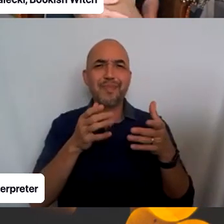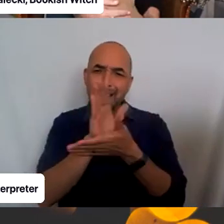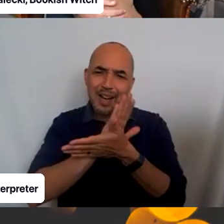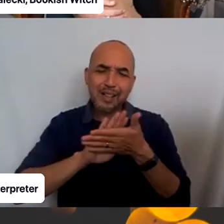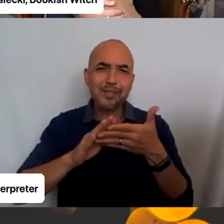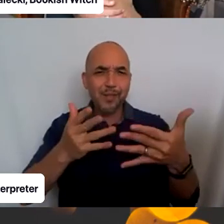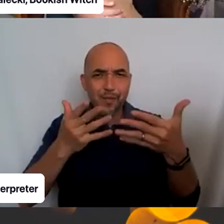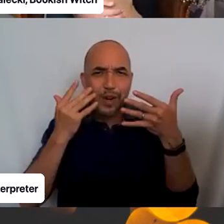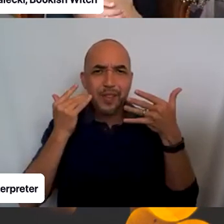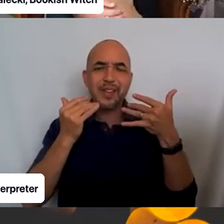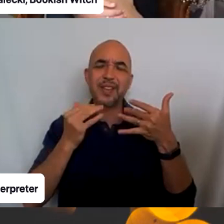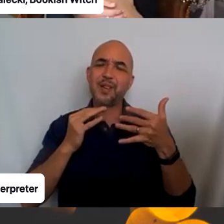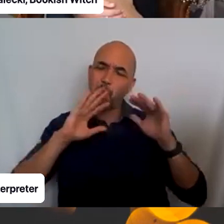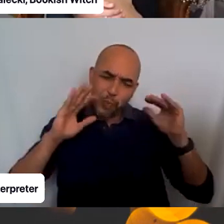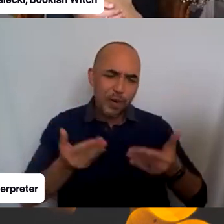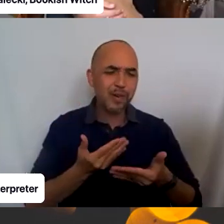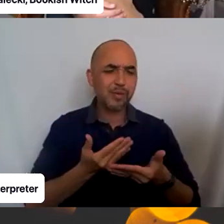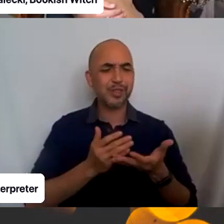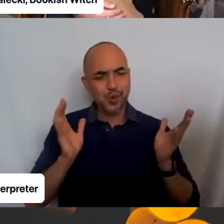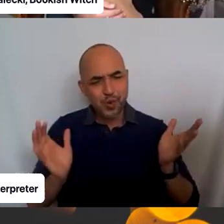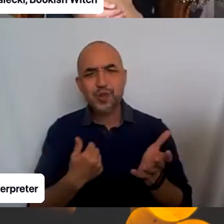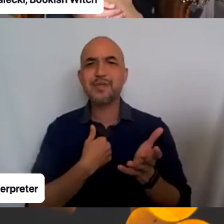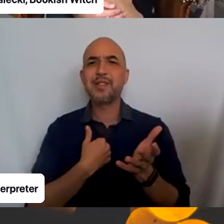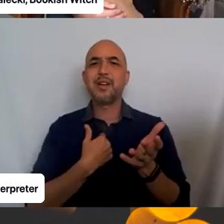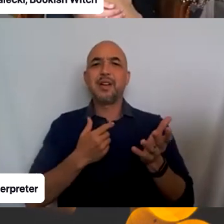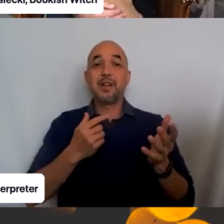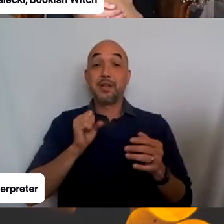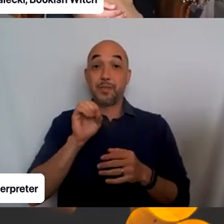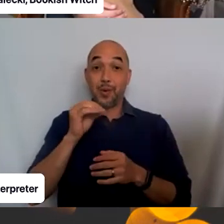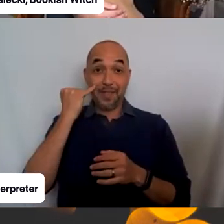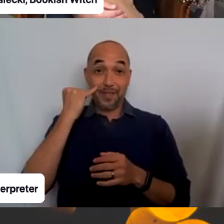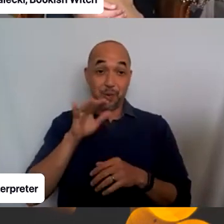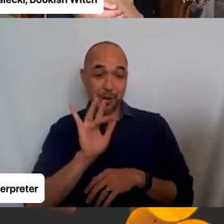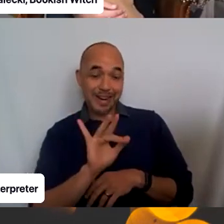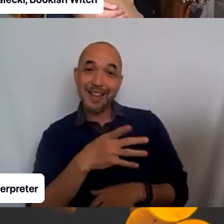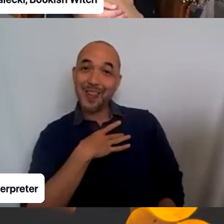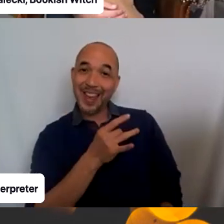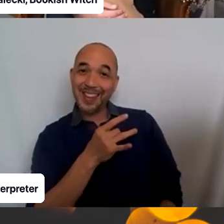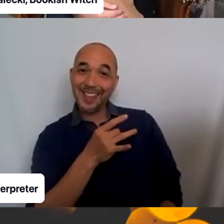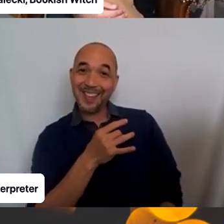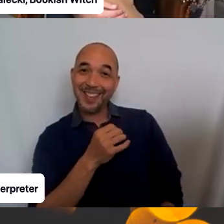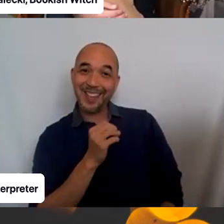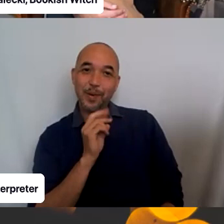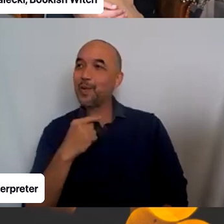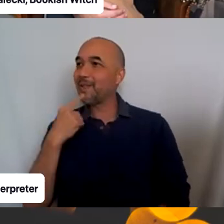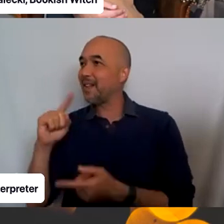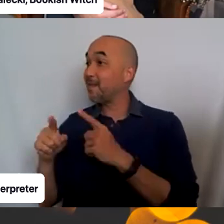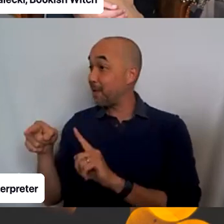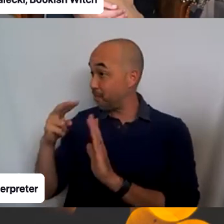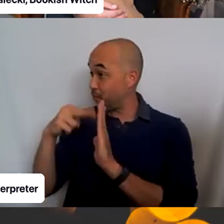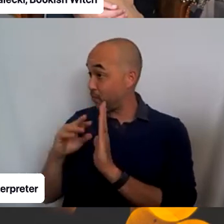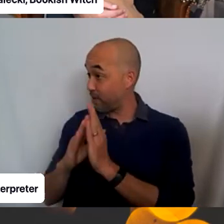grateful. And so, yeah, anytime somebody likes my video or comments or tells a friend, hey, have you read this book? You